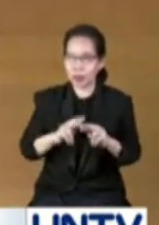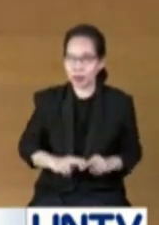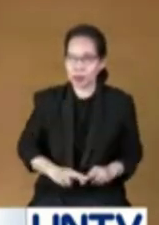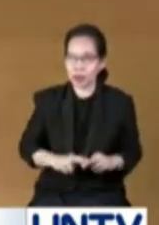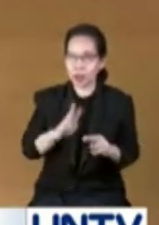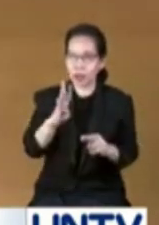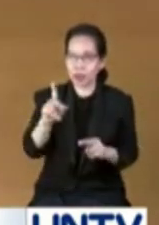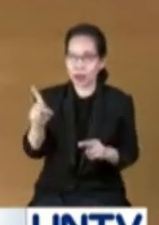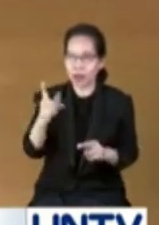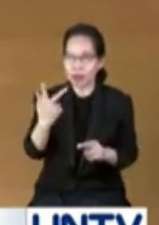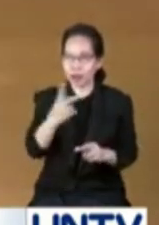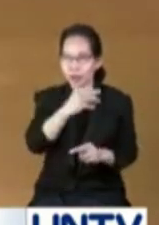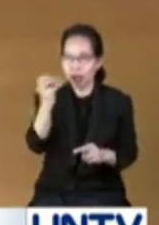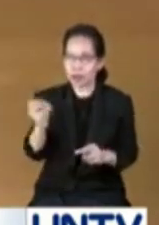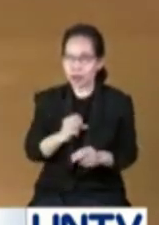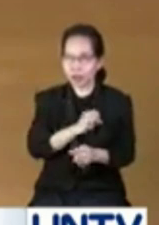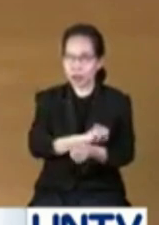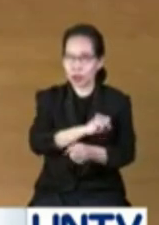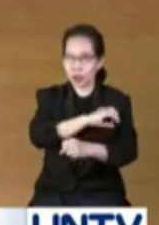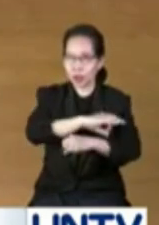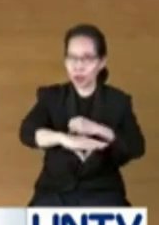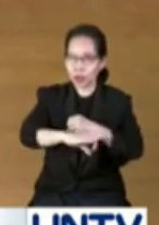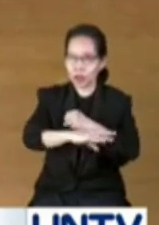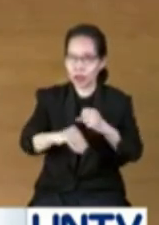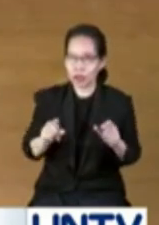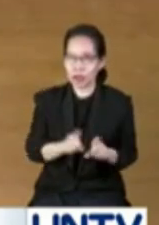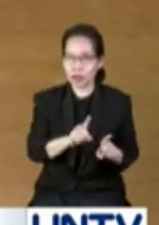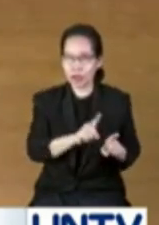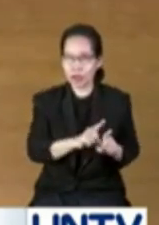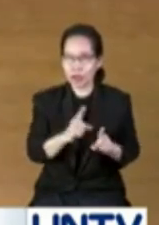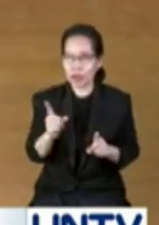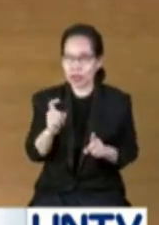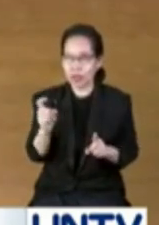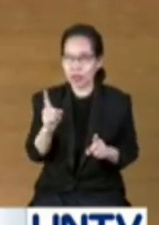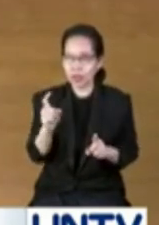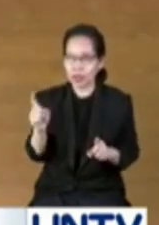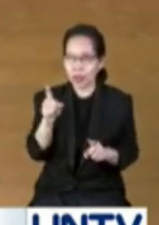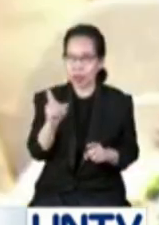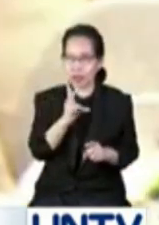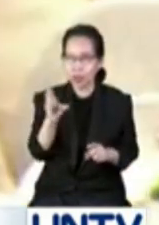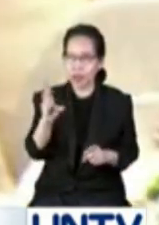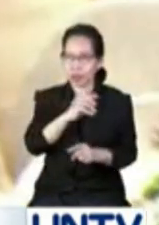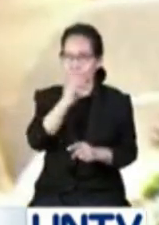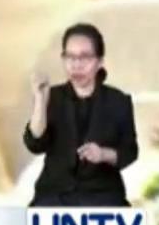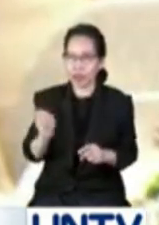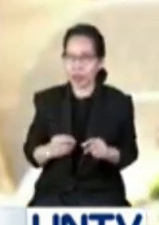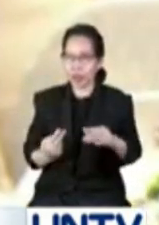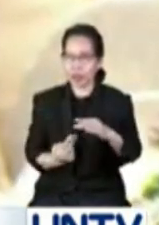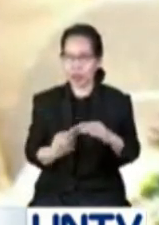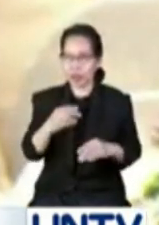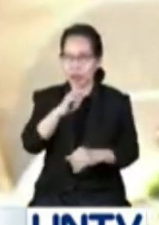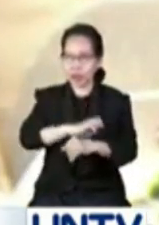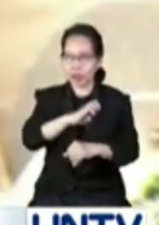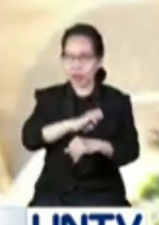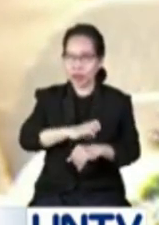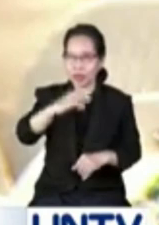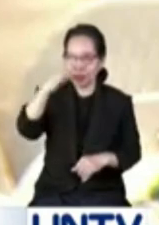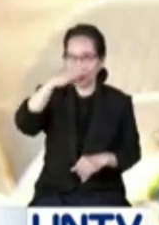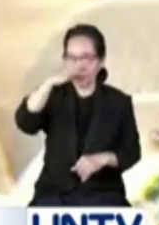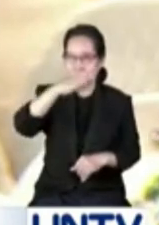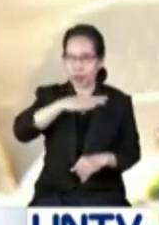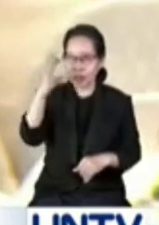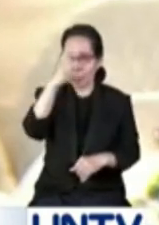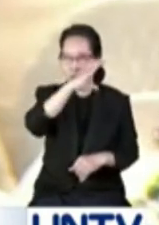4.3% of our workforce, as well as for the 11.7% underemployed Filipinos seeking better